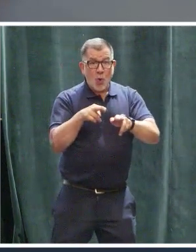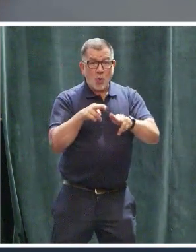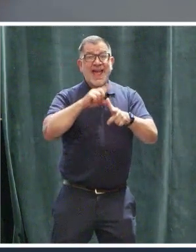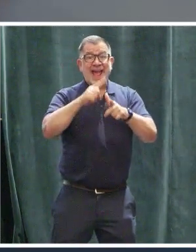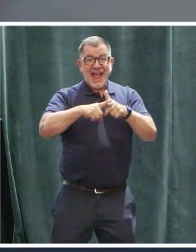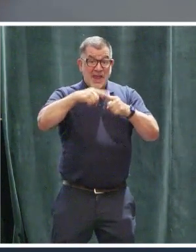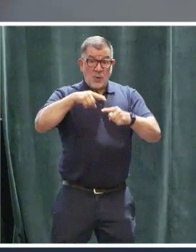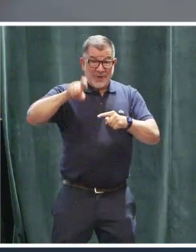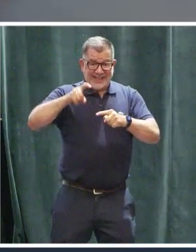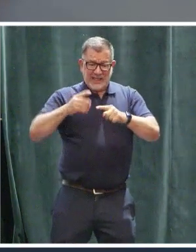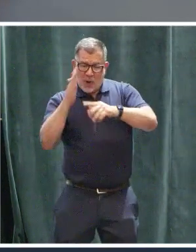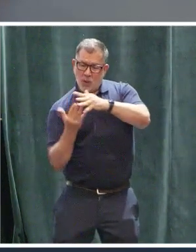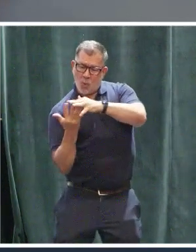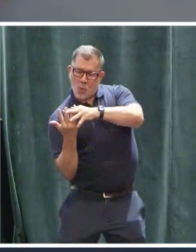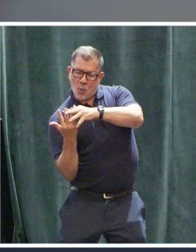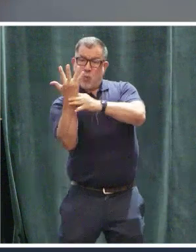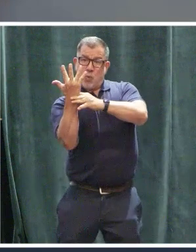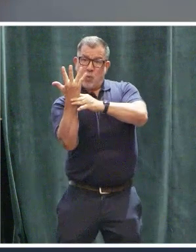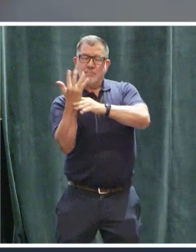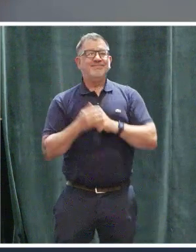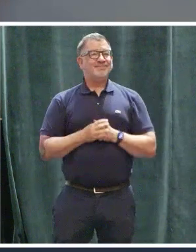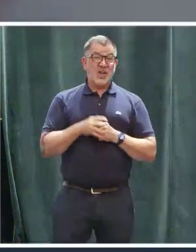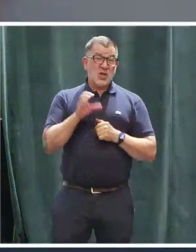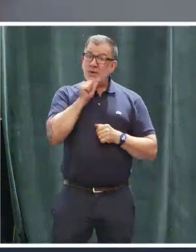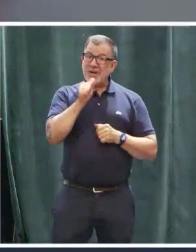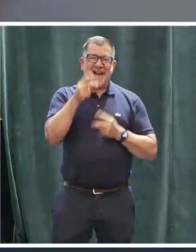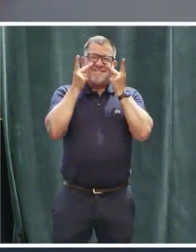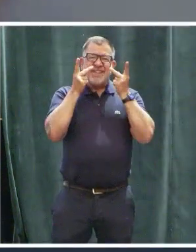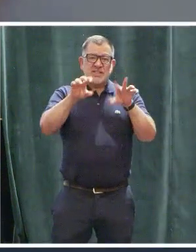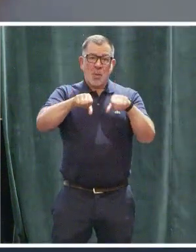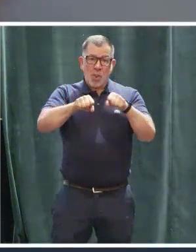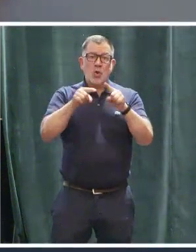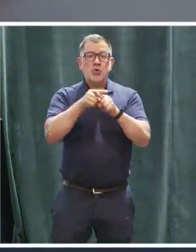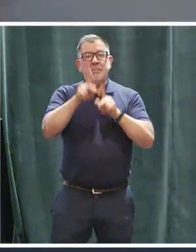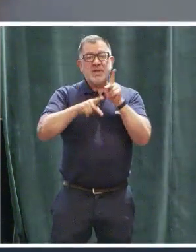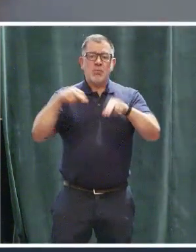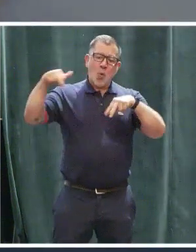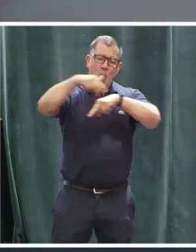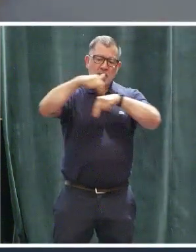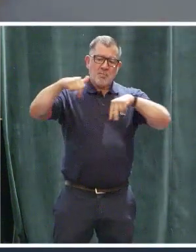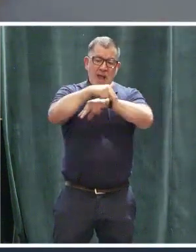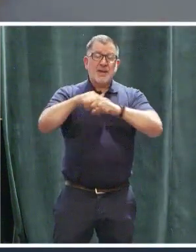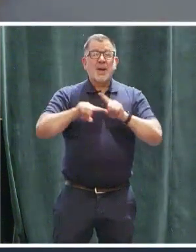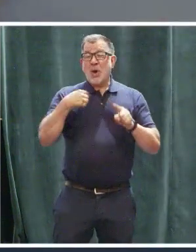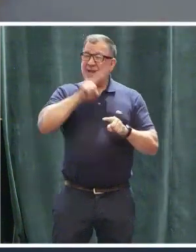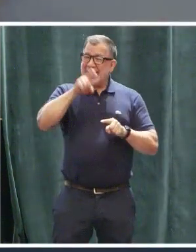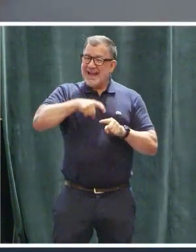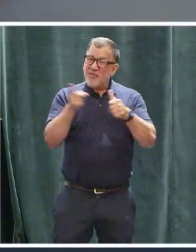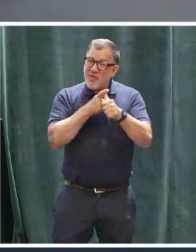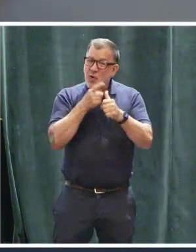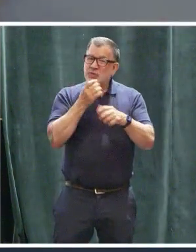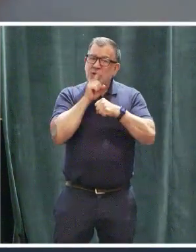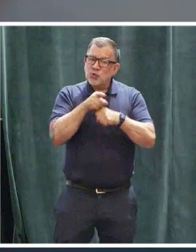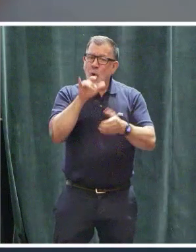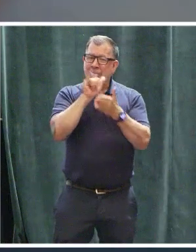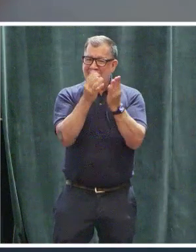to passersby. However, we must make sure that solution is compatible